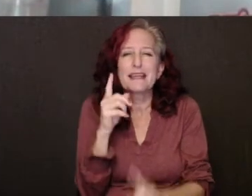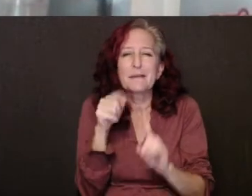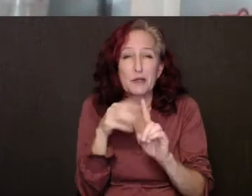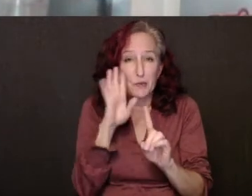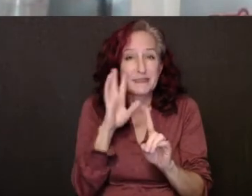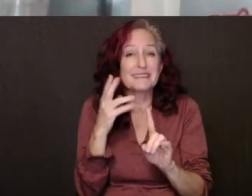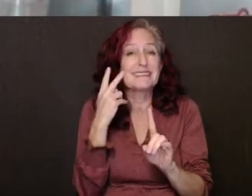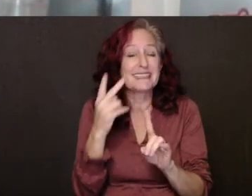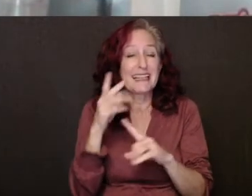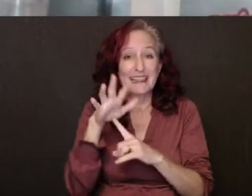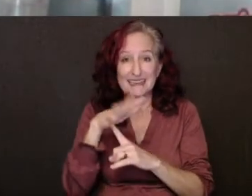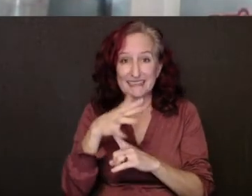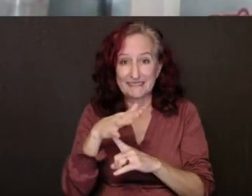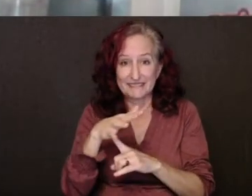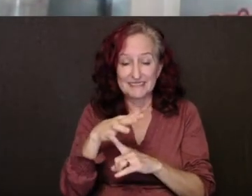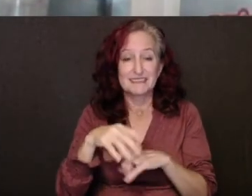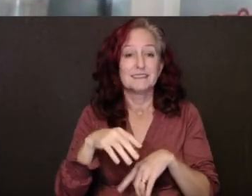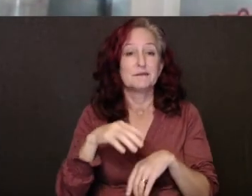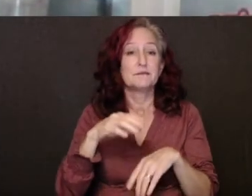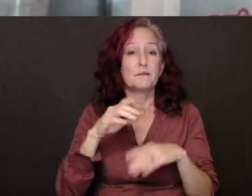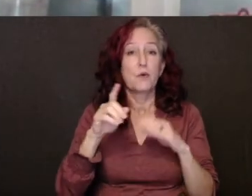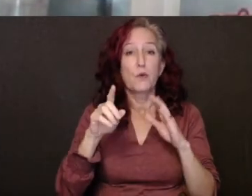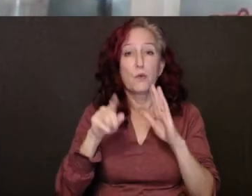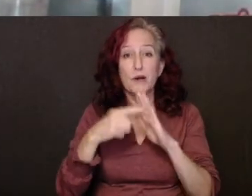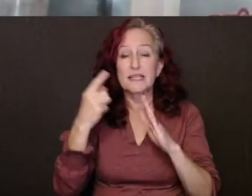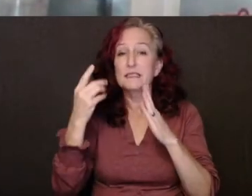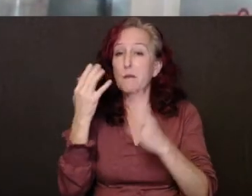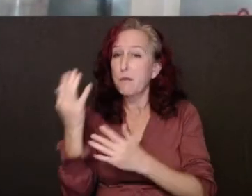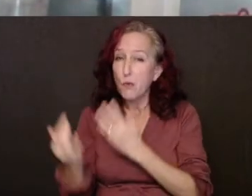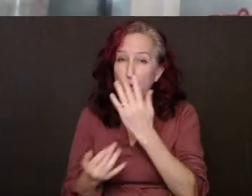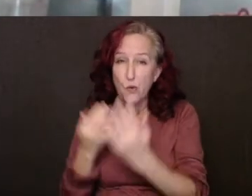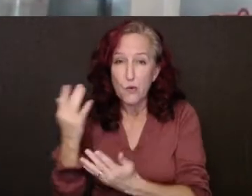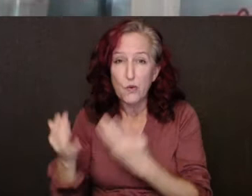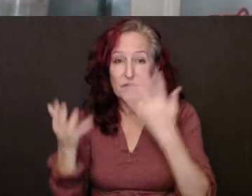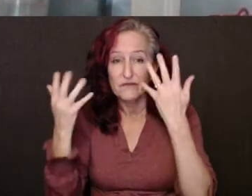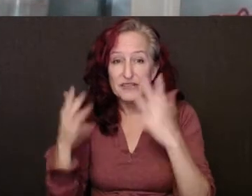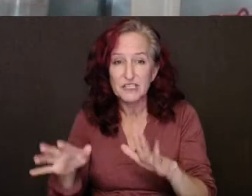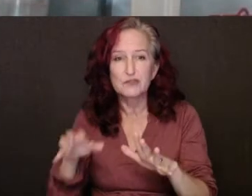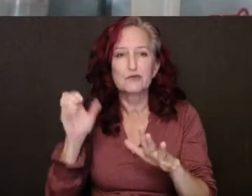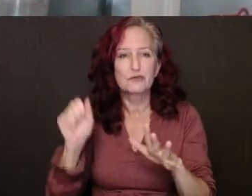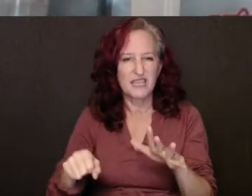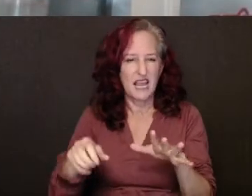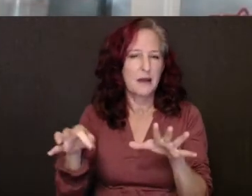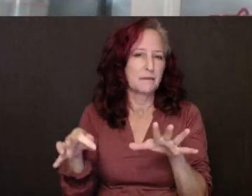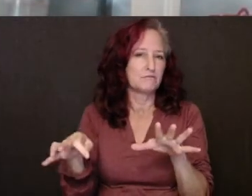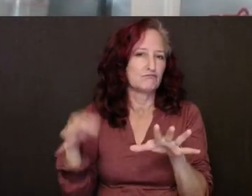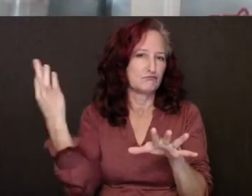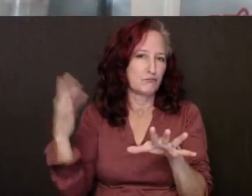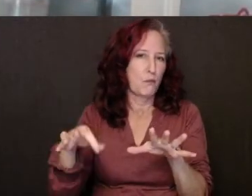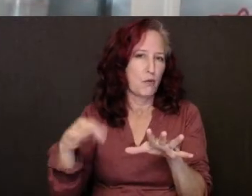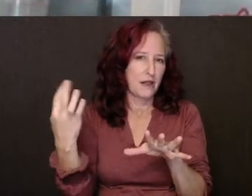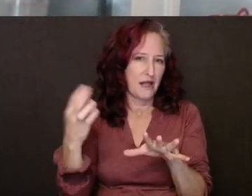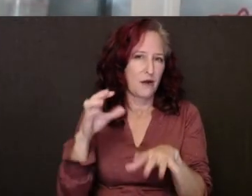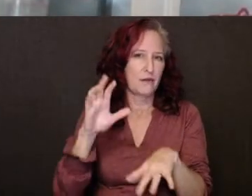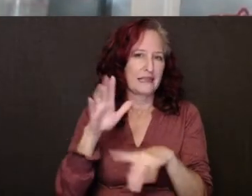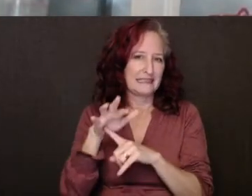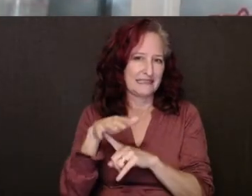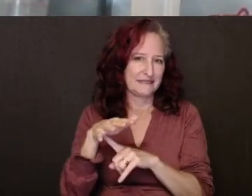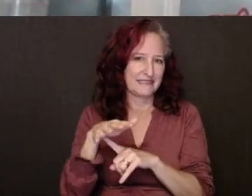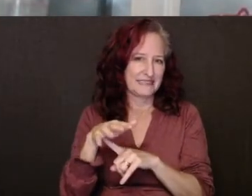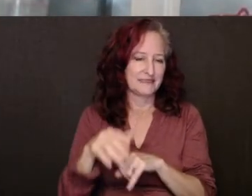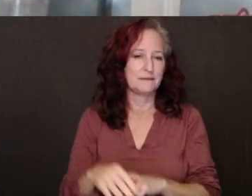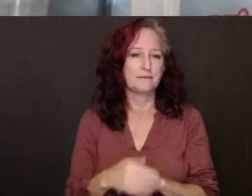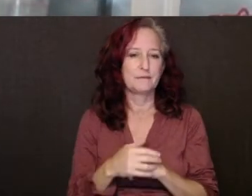This is something that is actually with the culinary sage, something about it. So you'll see the leaves in it.